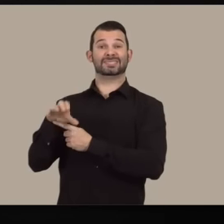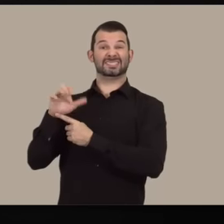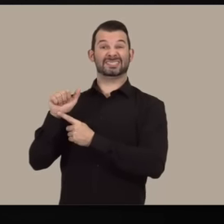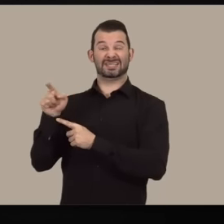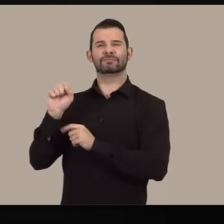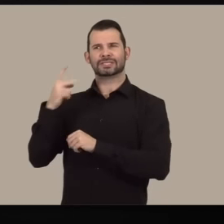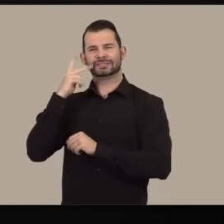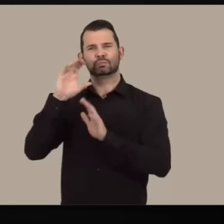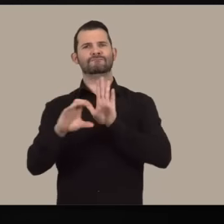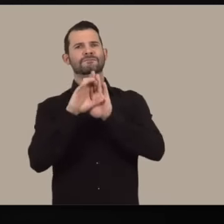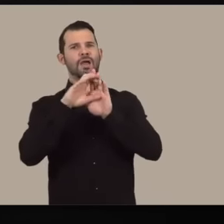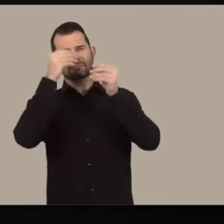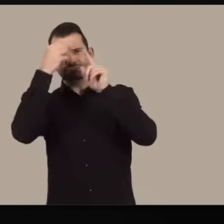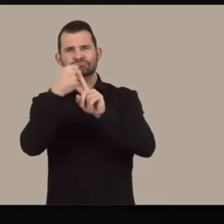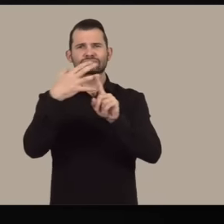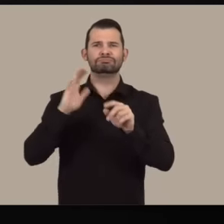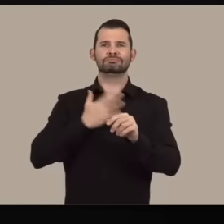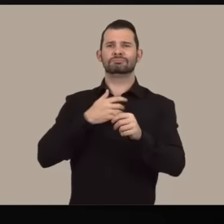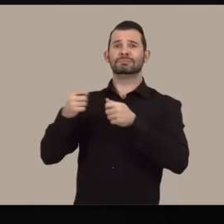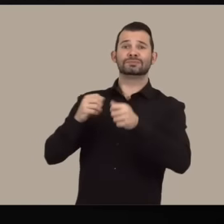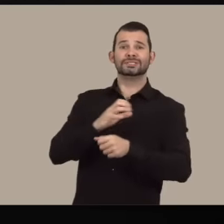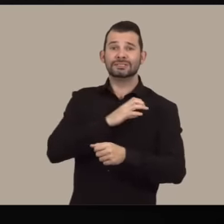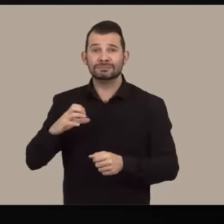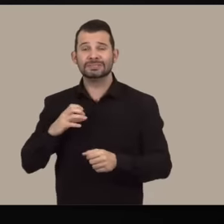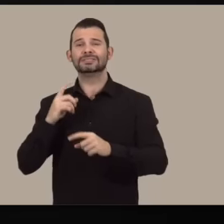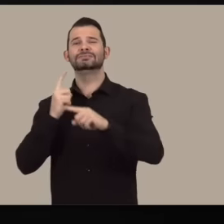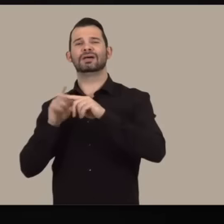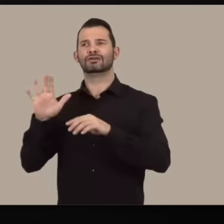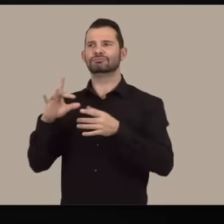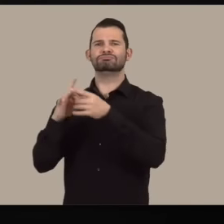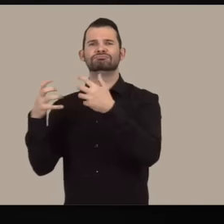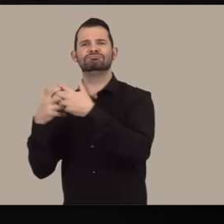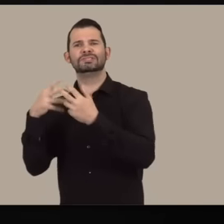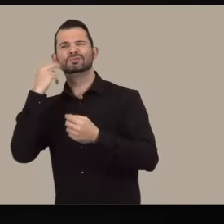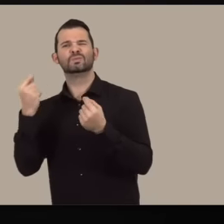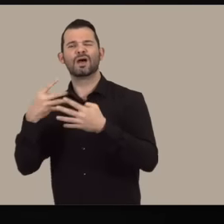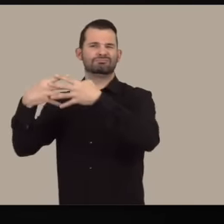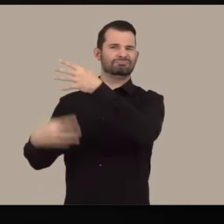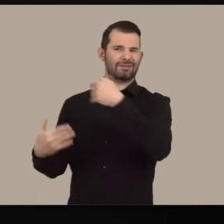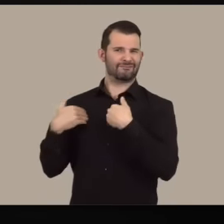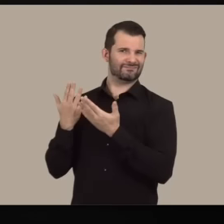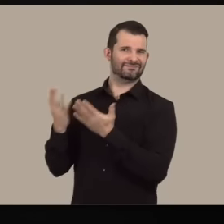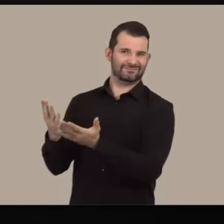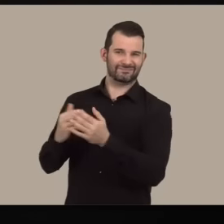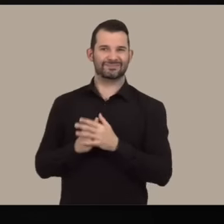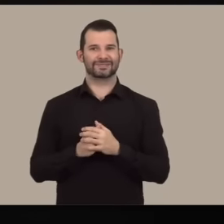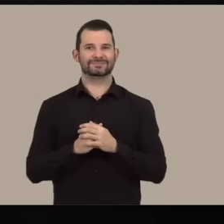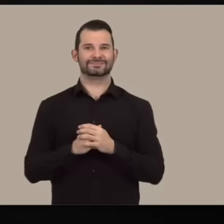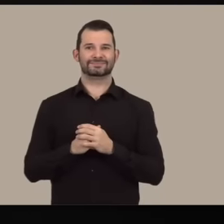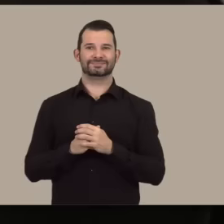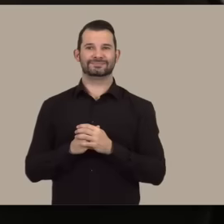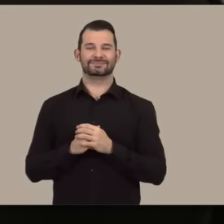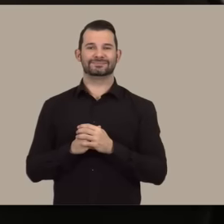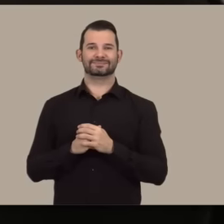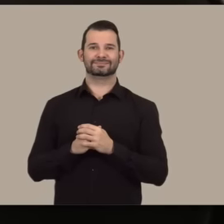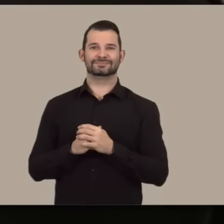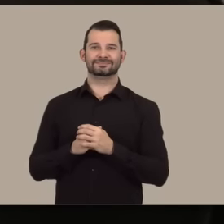at telefilm.ca, where you will find profiles of our management committee and their relevant experiences.